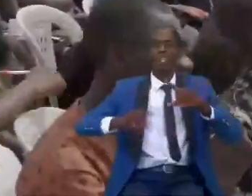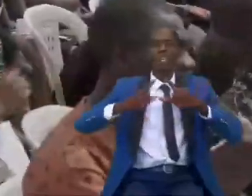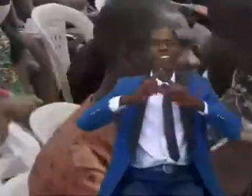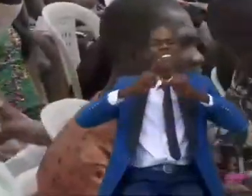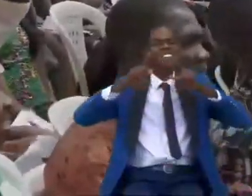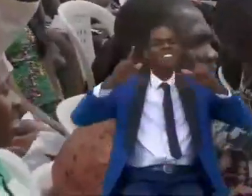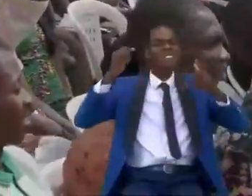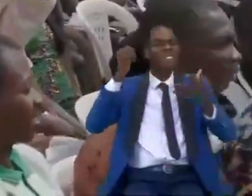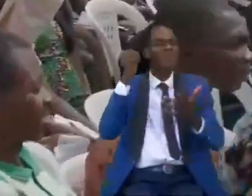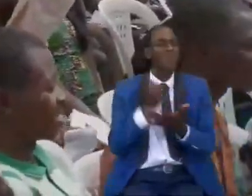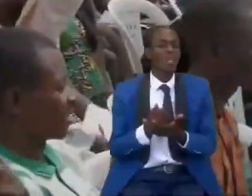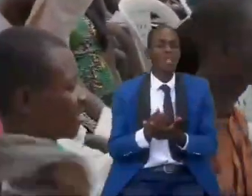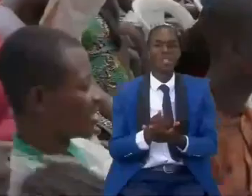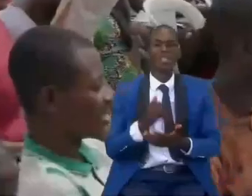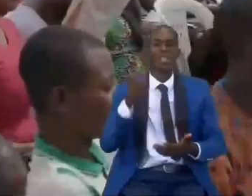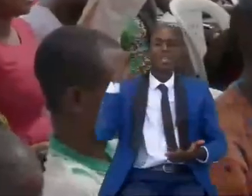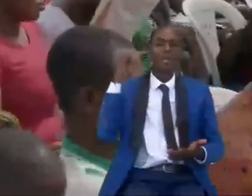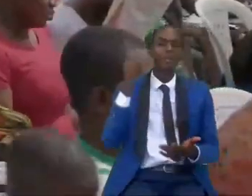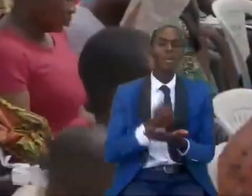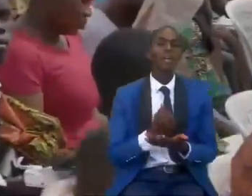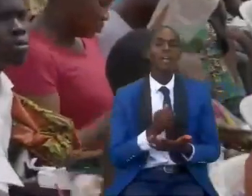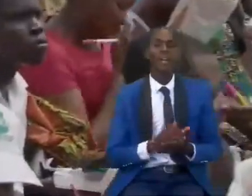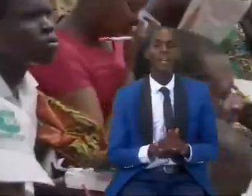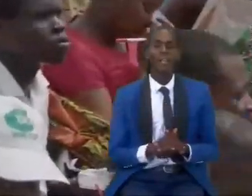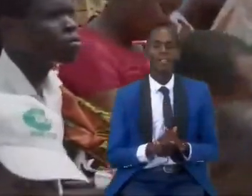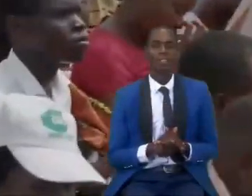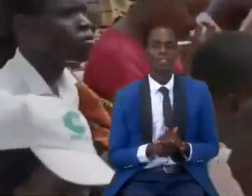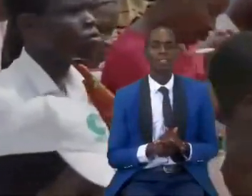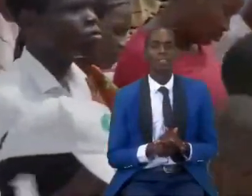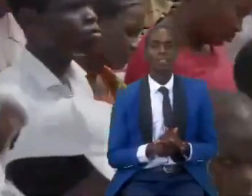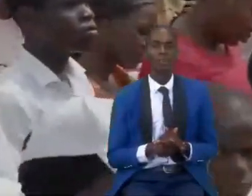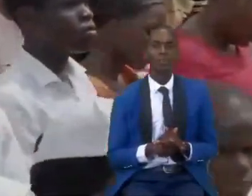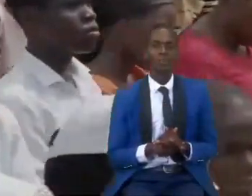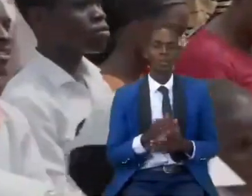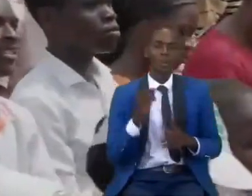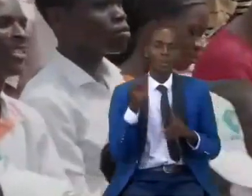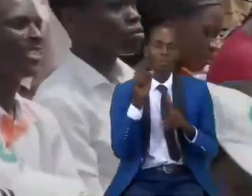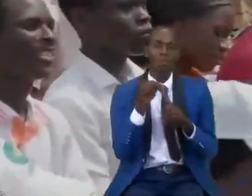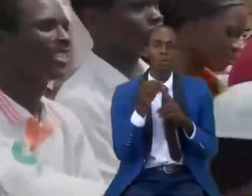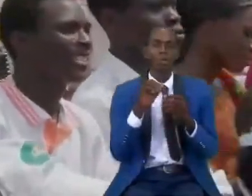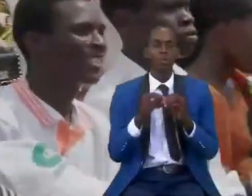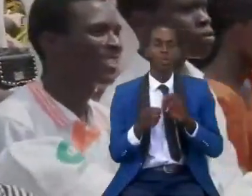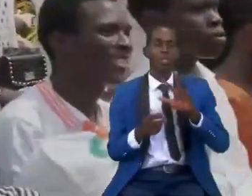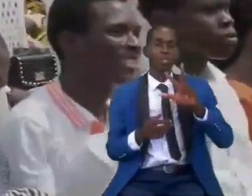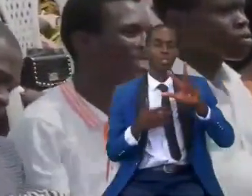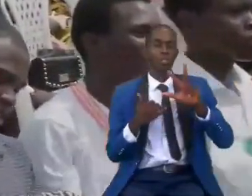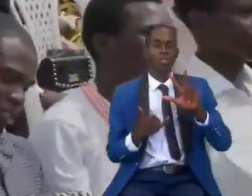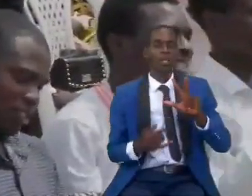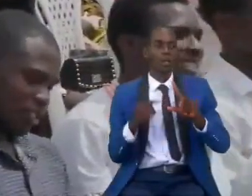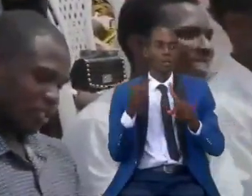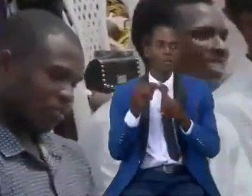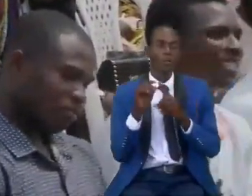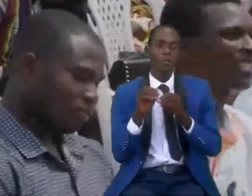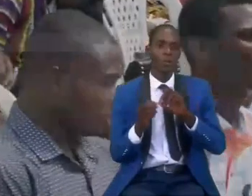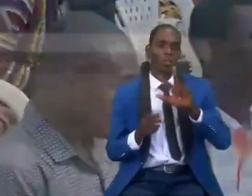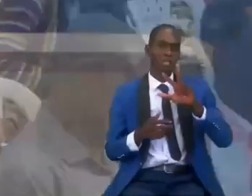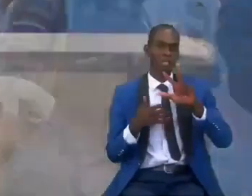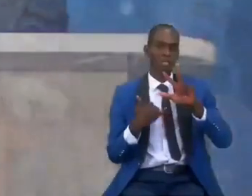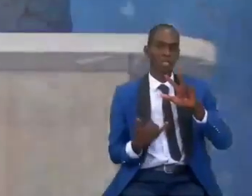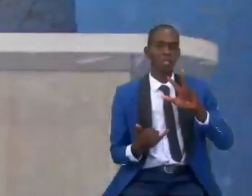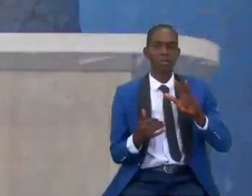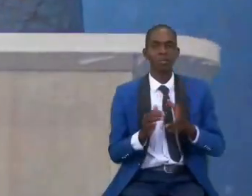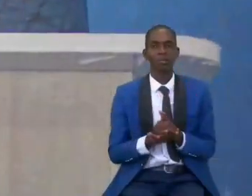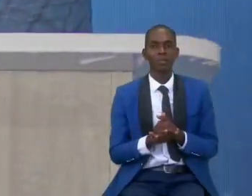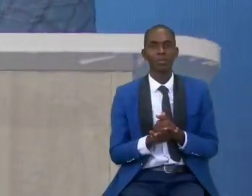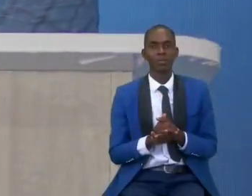to point number three now. Point number three, we're looking at, you remember the word, the